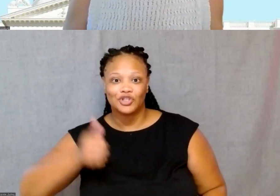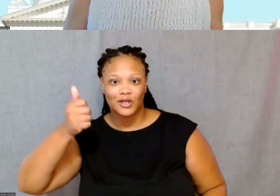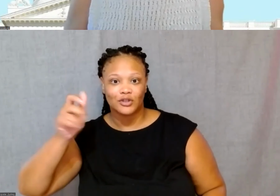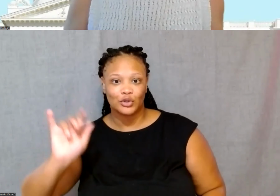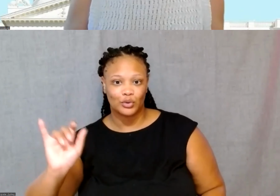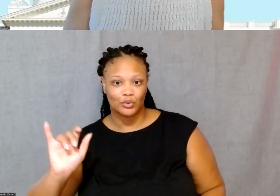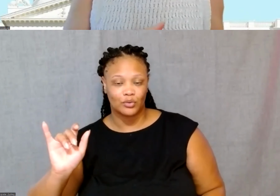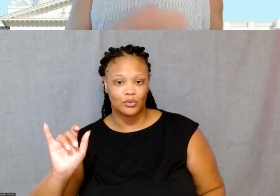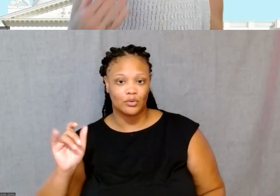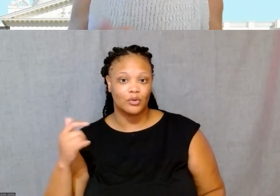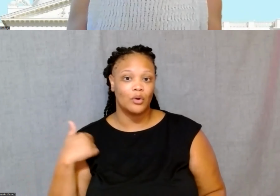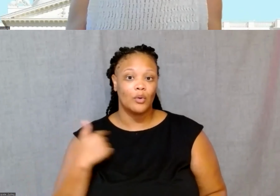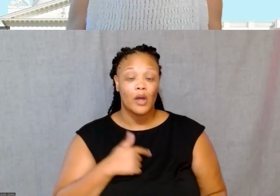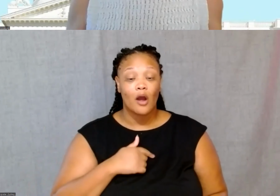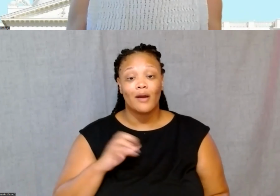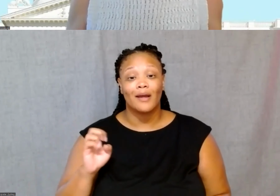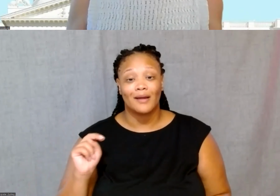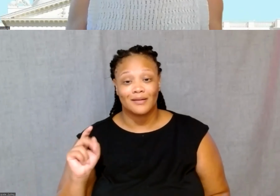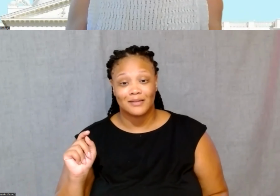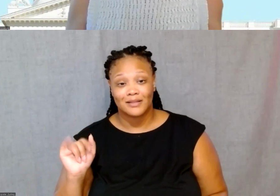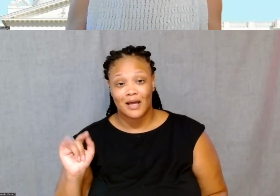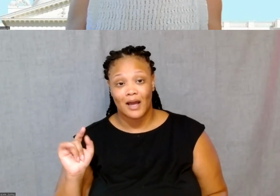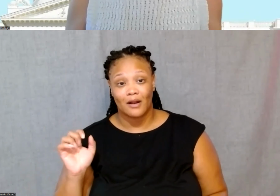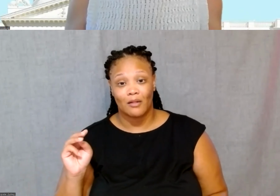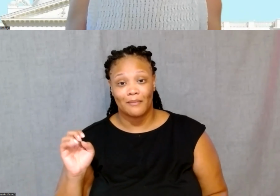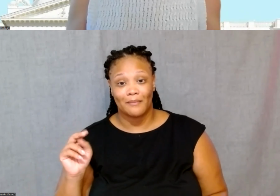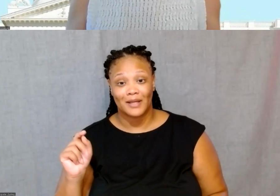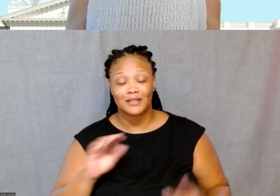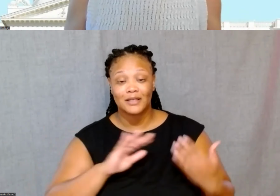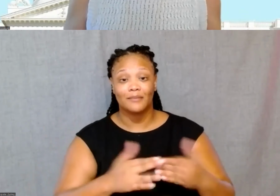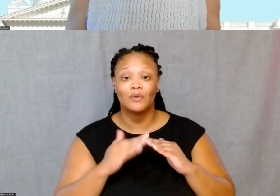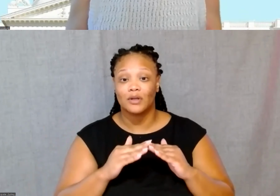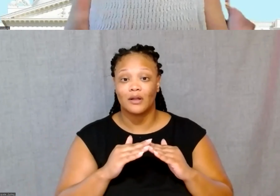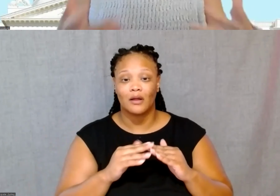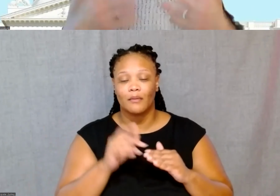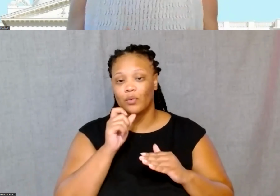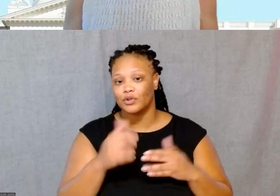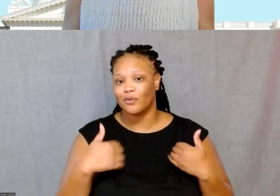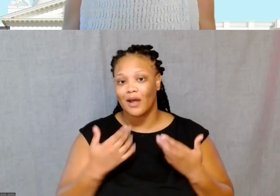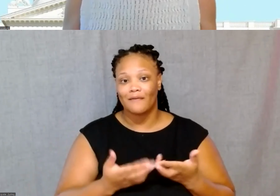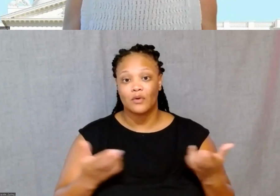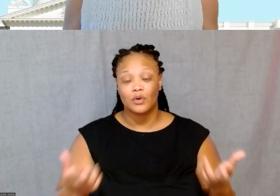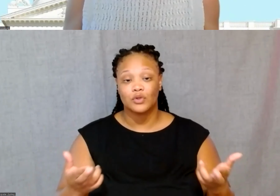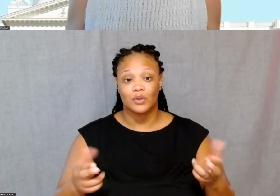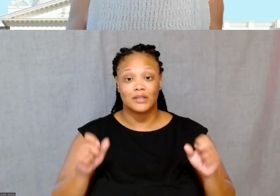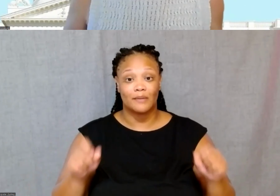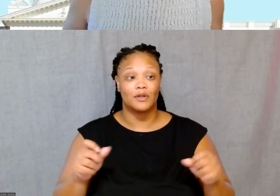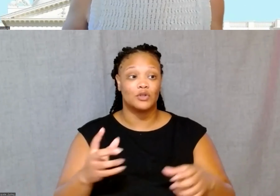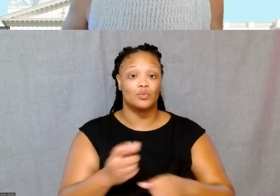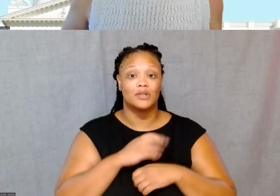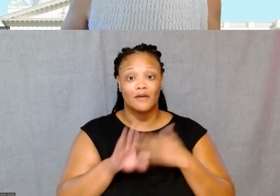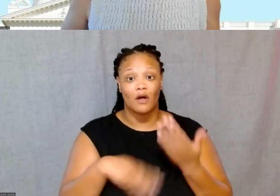entitlement community, we do not have the resources to be independent and to receive all the services that we actually